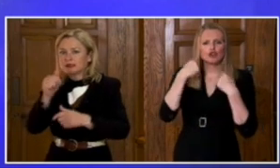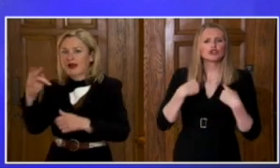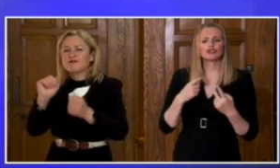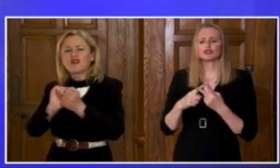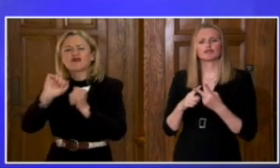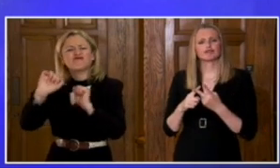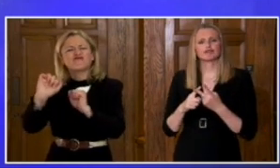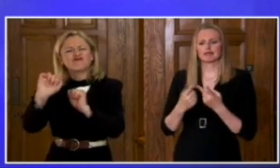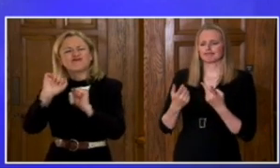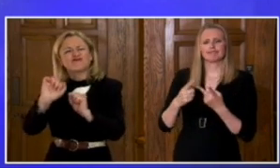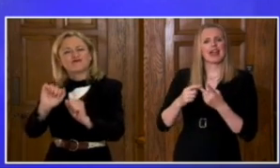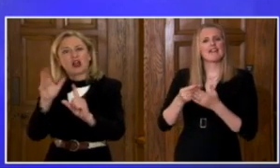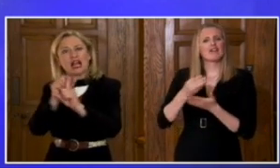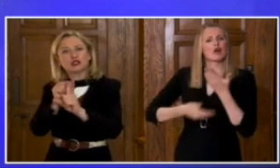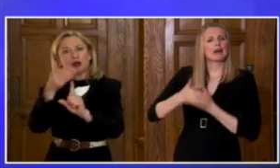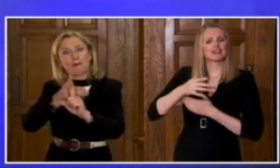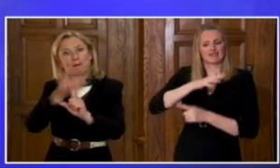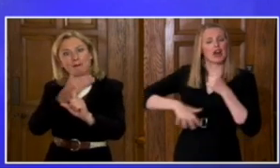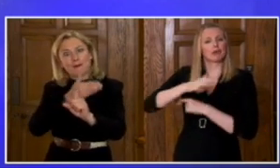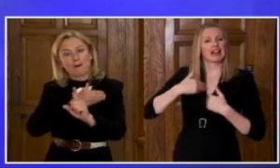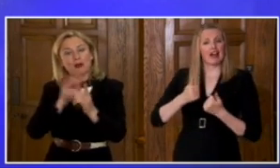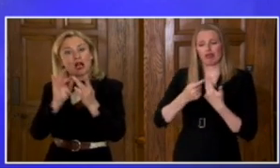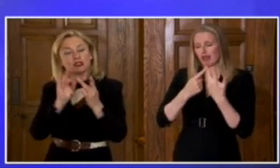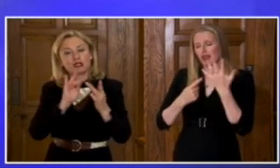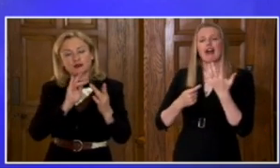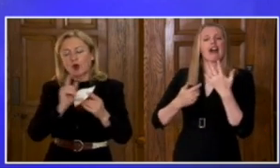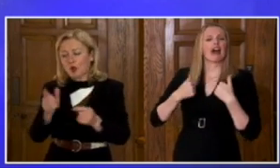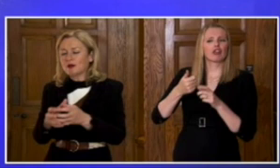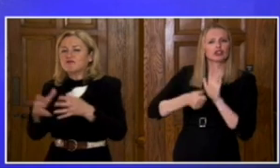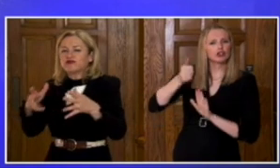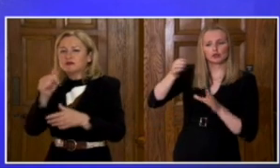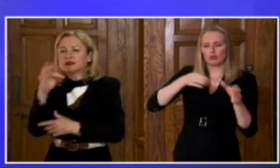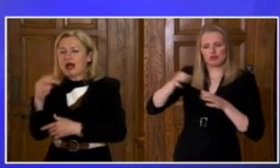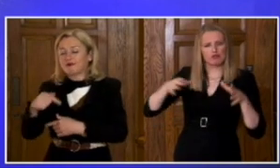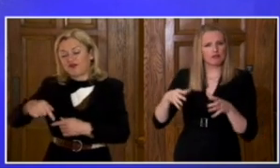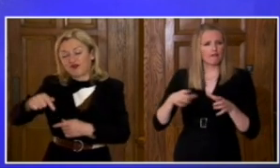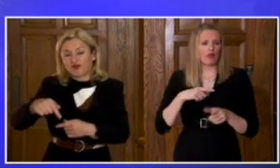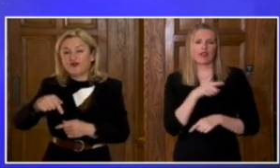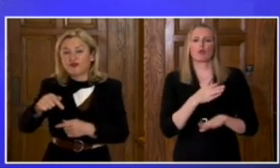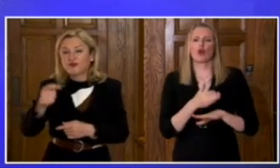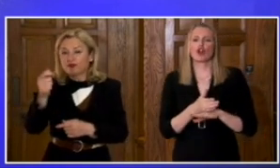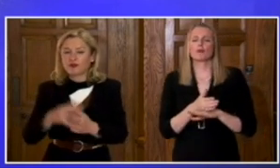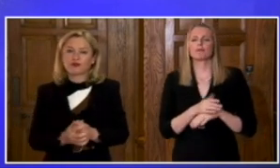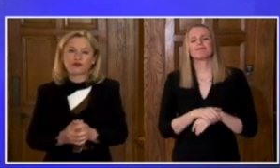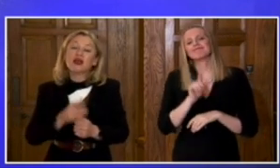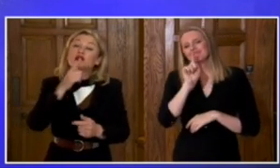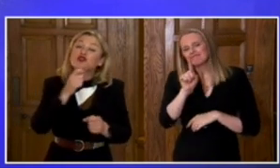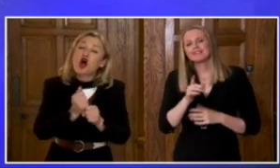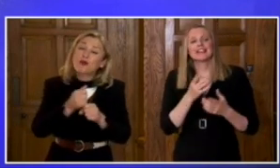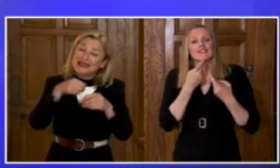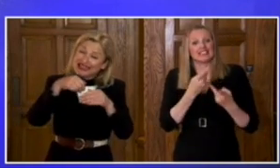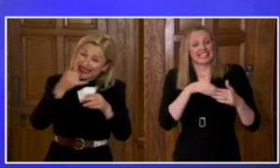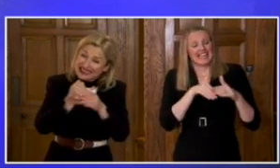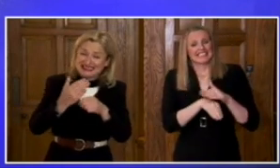protection consultants responsible for most of the complex work. Finally, a decision on visiting people indoors was